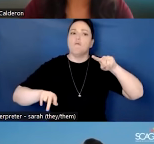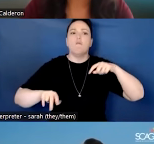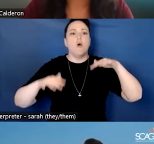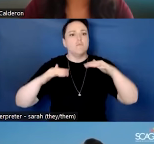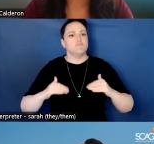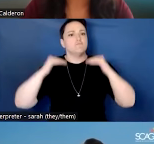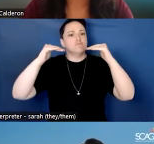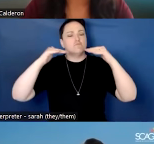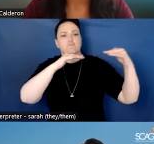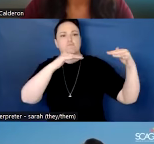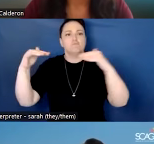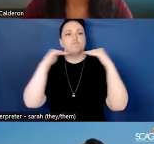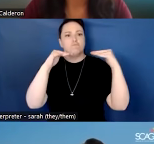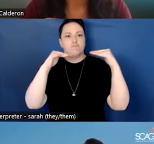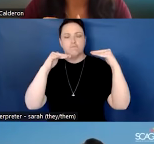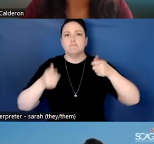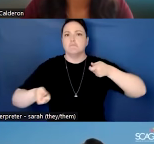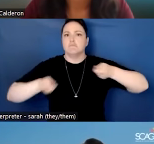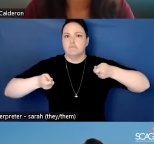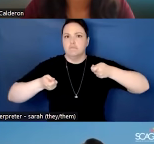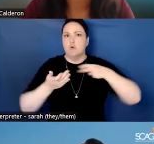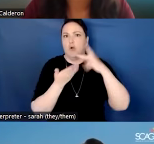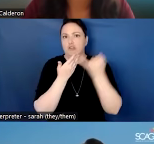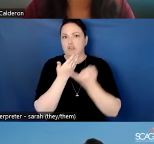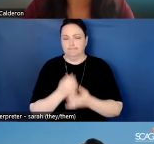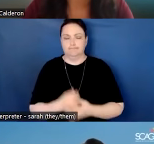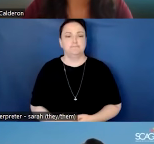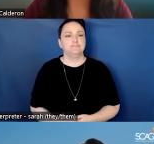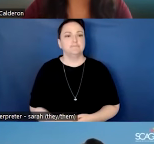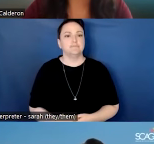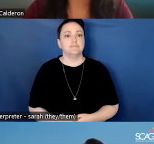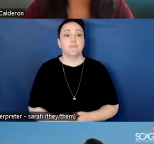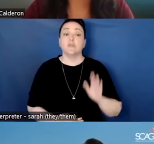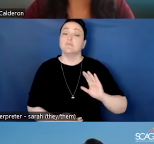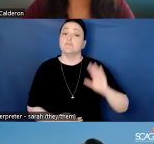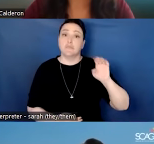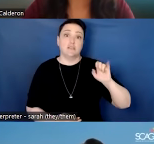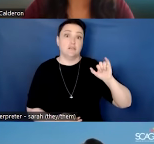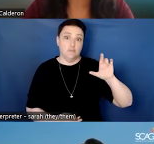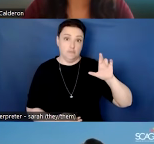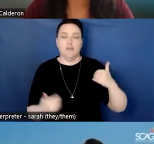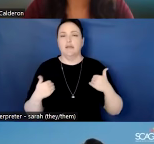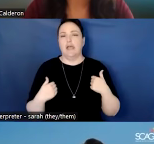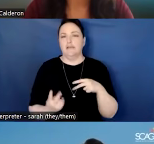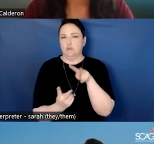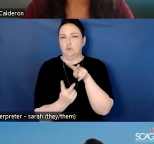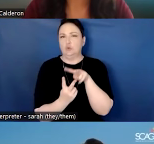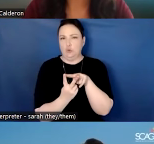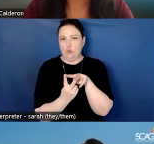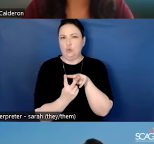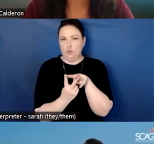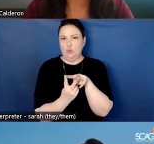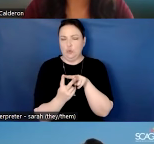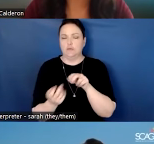we comply with this requirement? Our PEIRs have previously included two sets of mitigation measures. We include